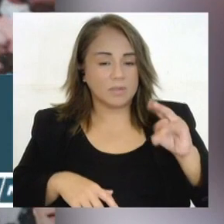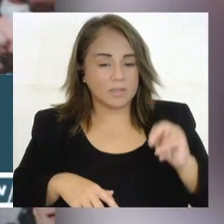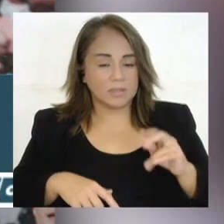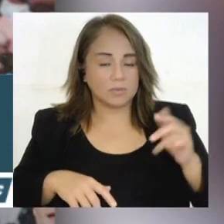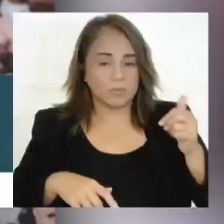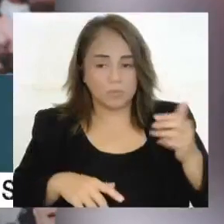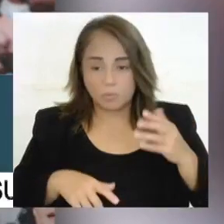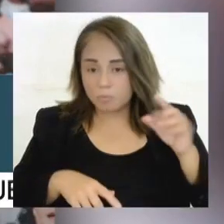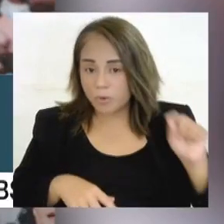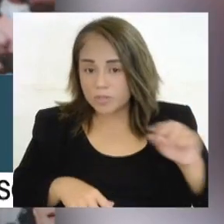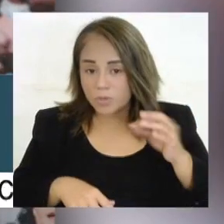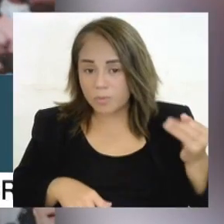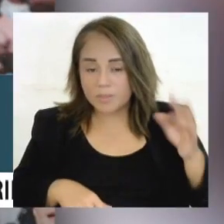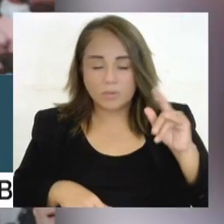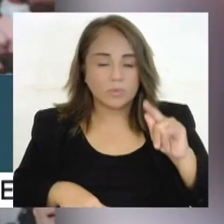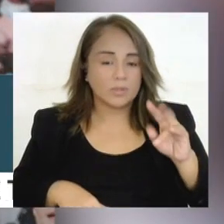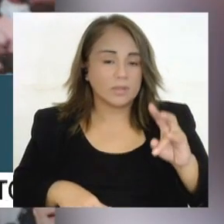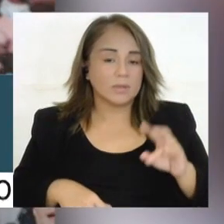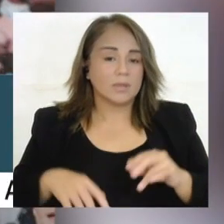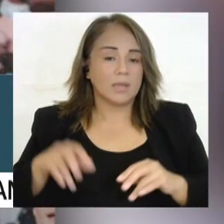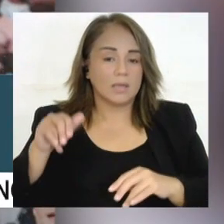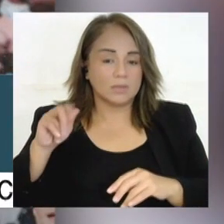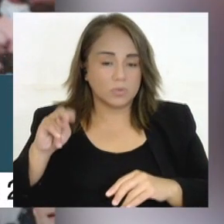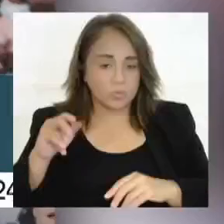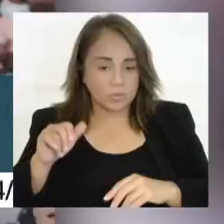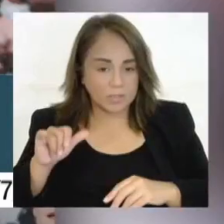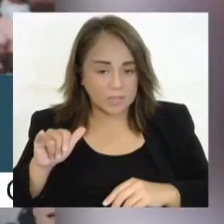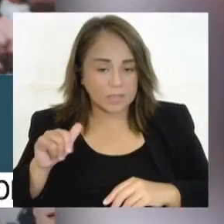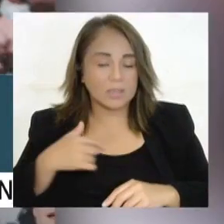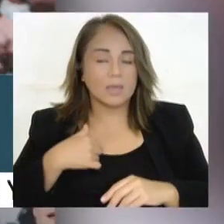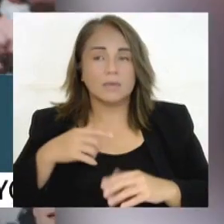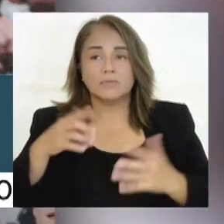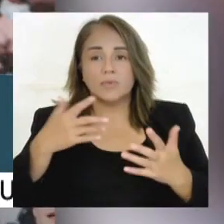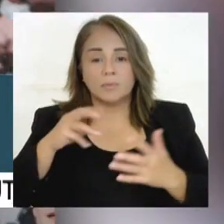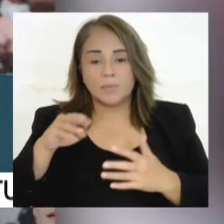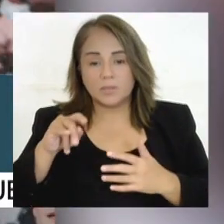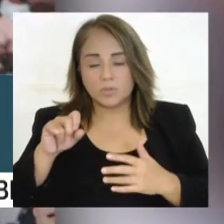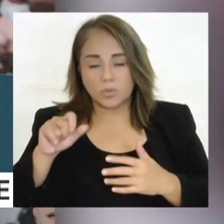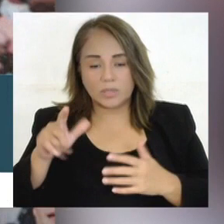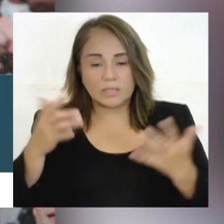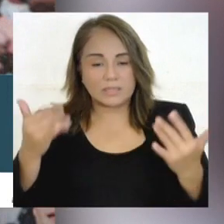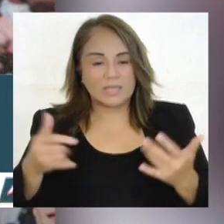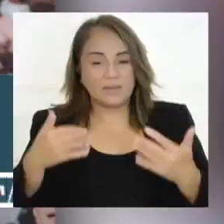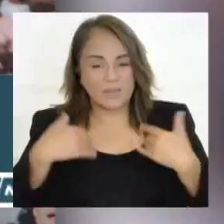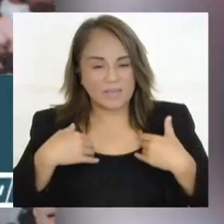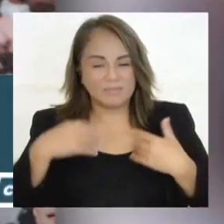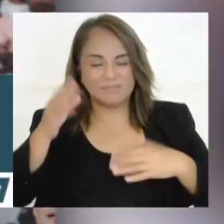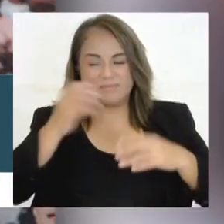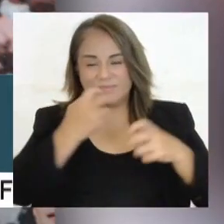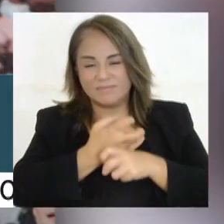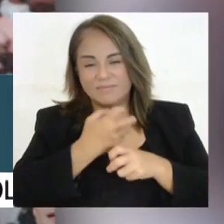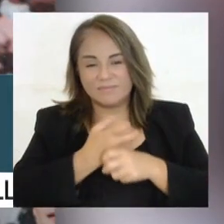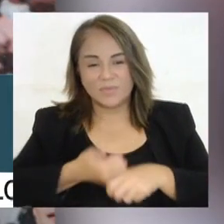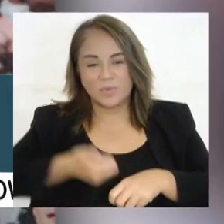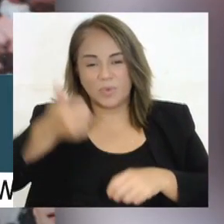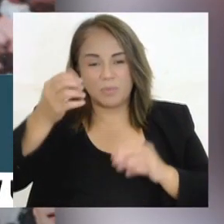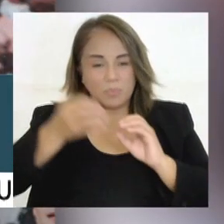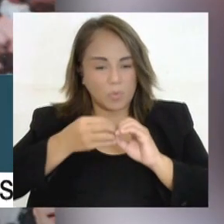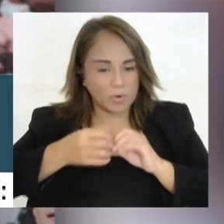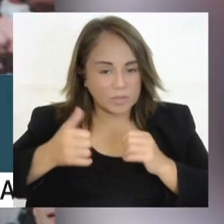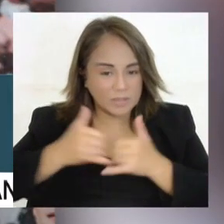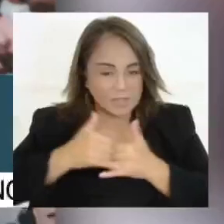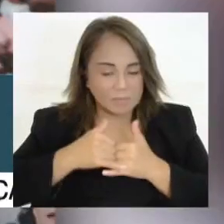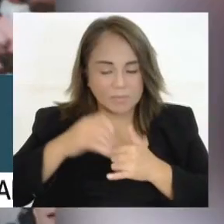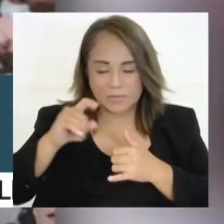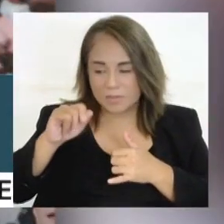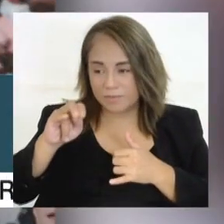points. Anthony Edwards had 44 markers for Minnesota, which now faces the tough task of winning another game in Denver to have a